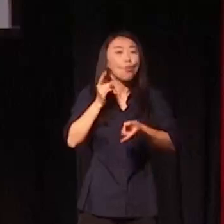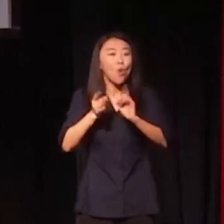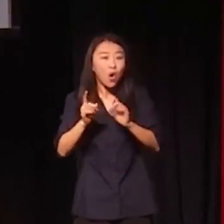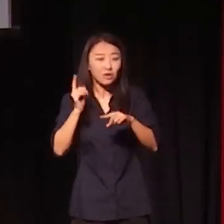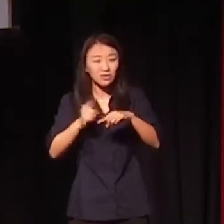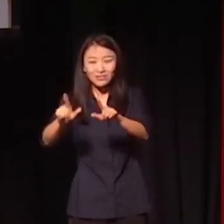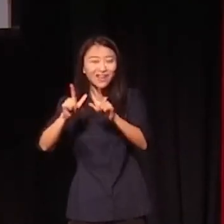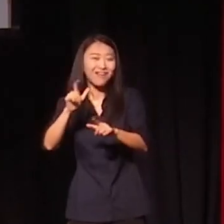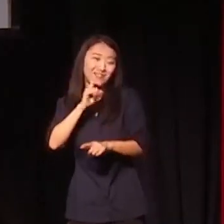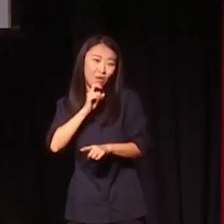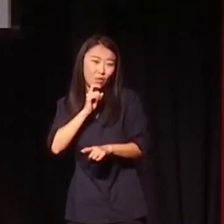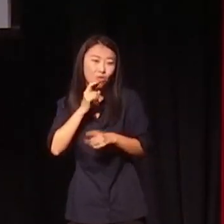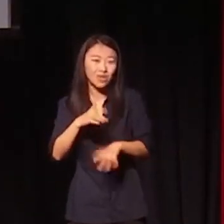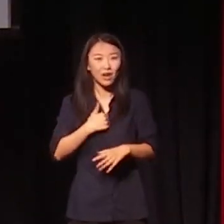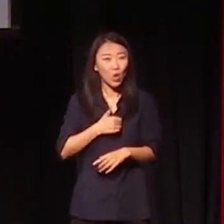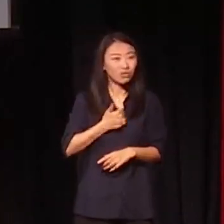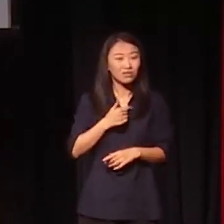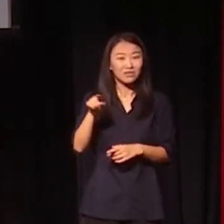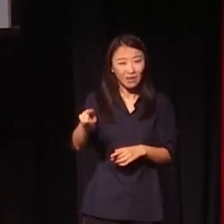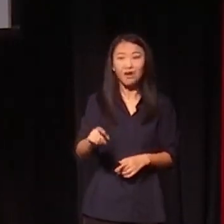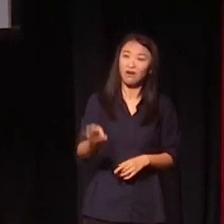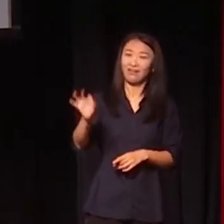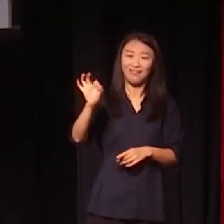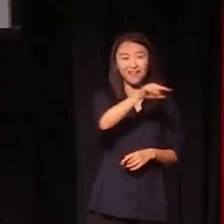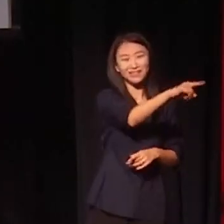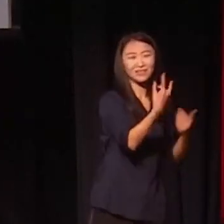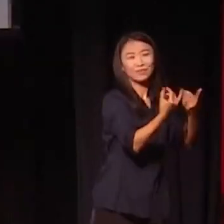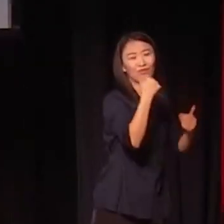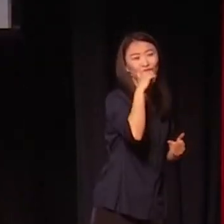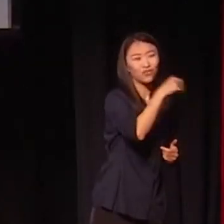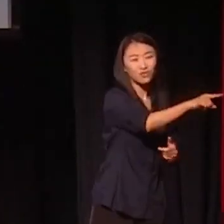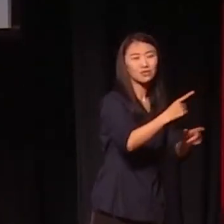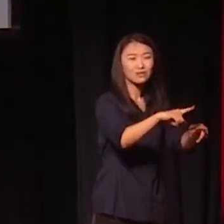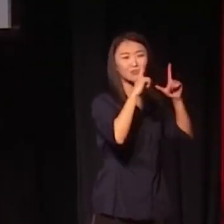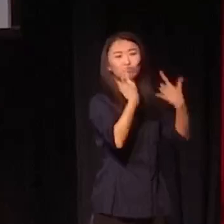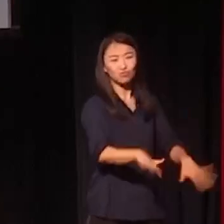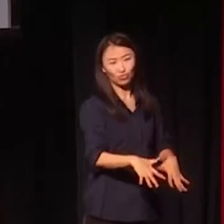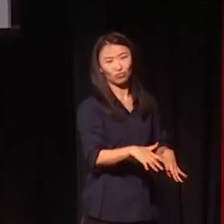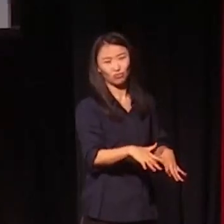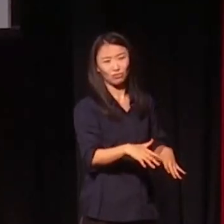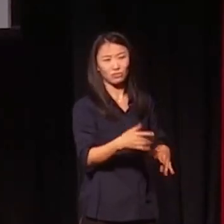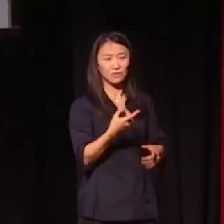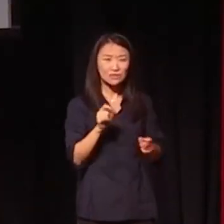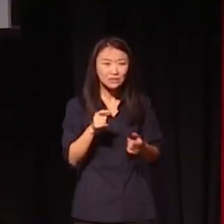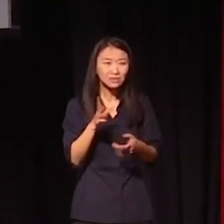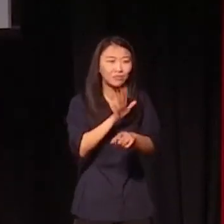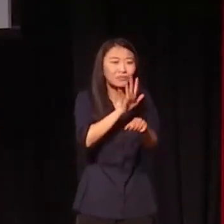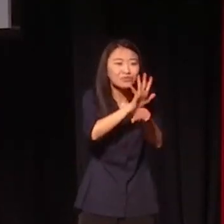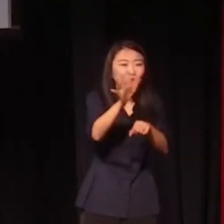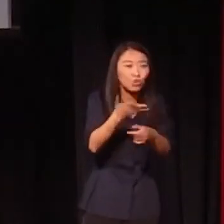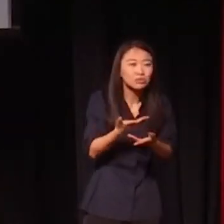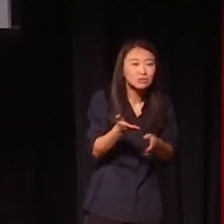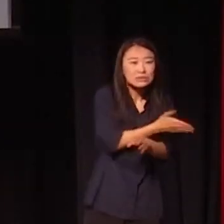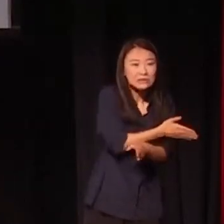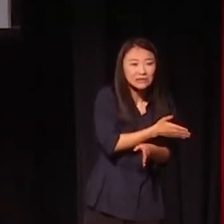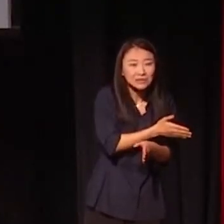do respond, the teacher says, yeah, we've answered that question already. That was like so 5 minutes ago, you know, maybe not